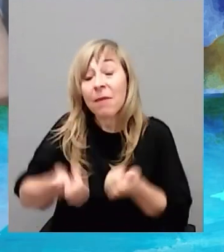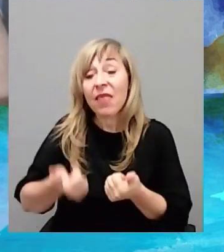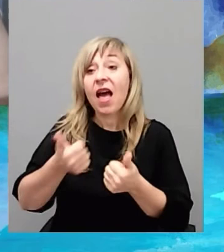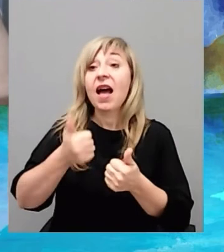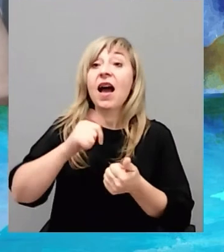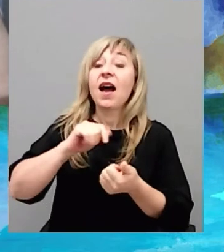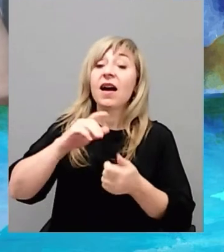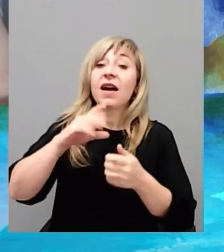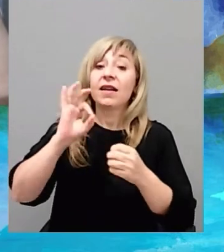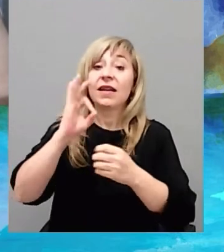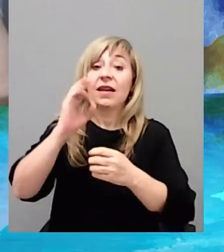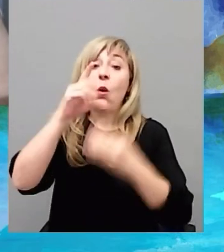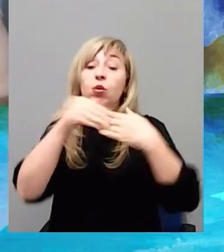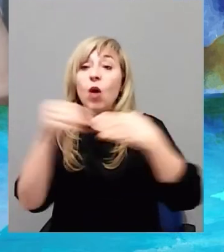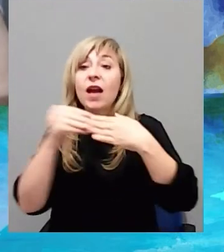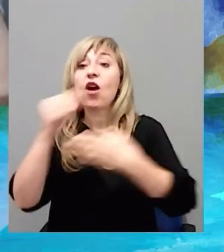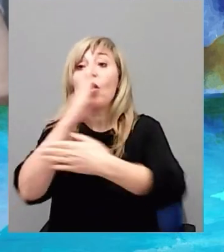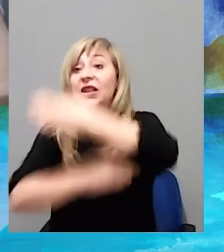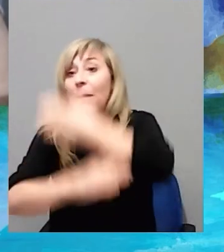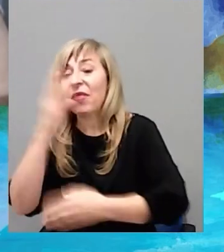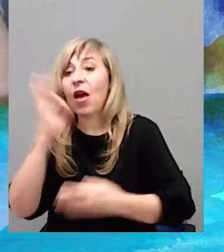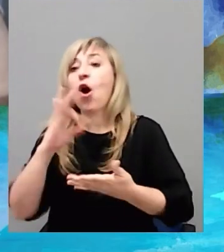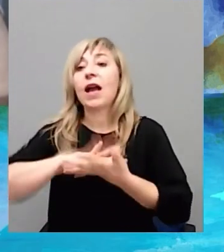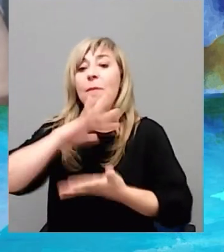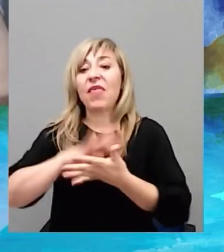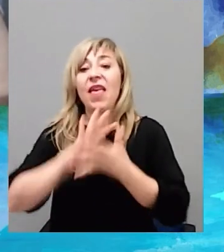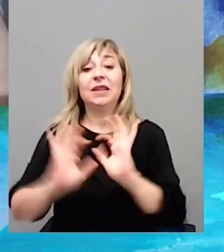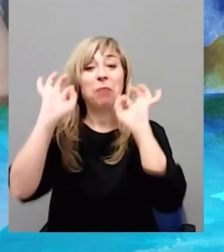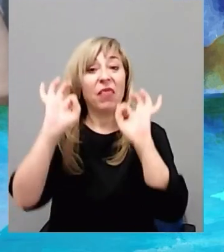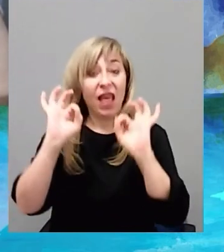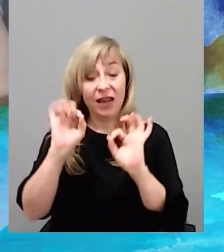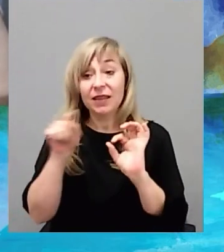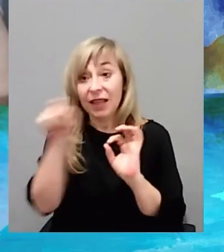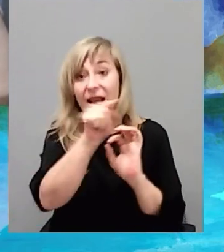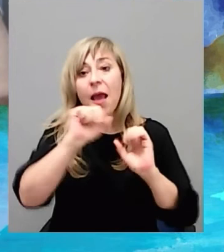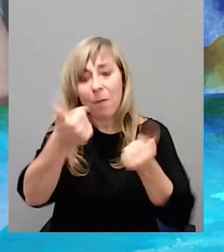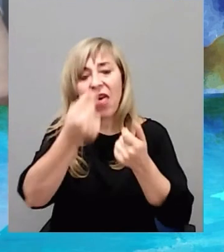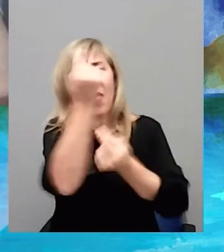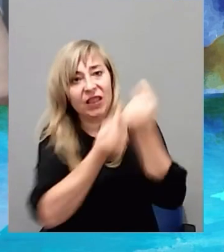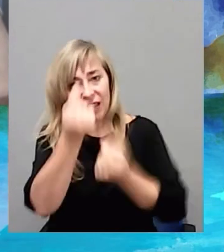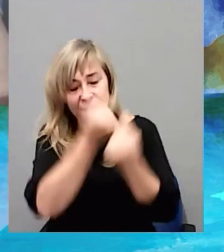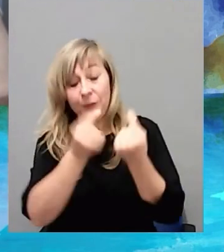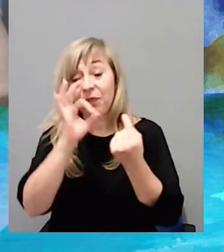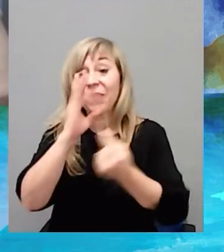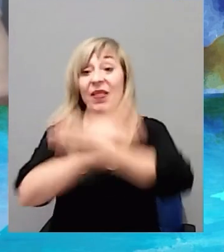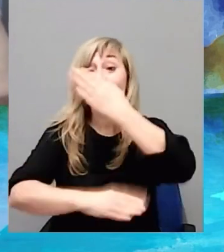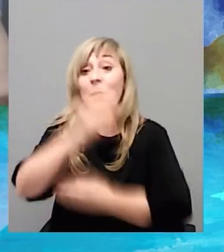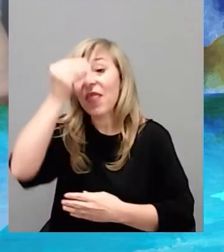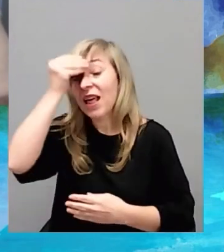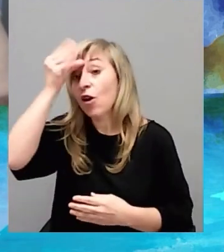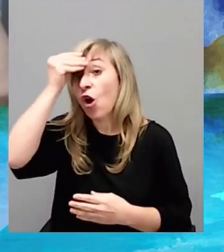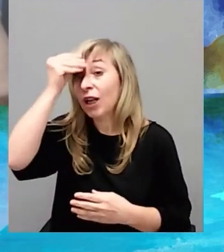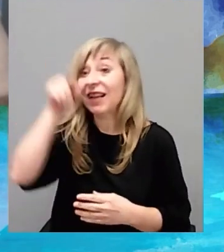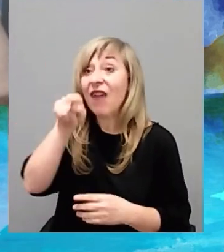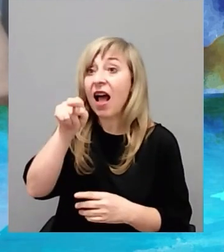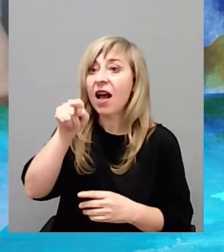with special users with special needs, and with cognitive disability, we